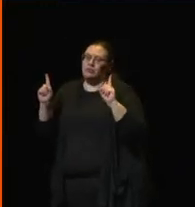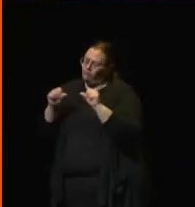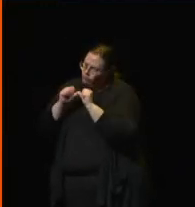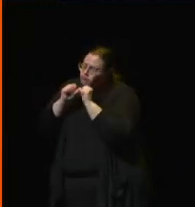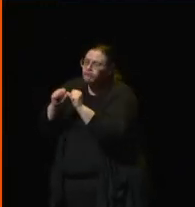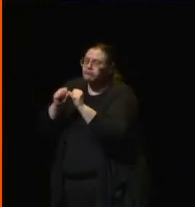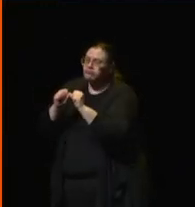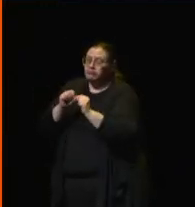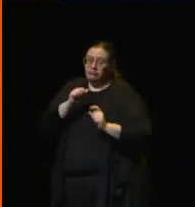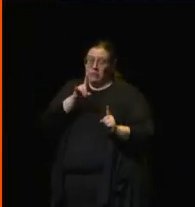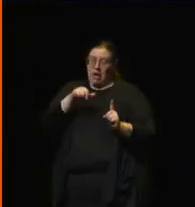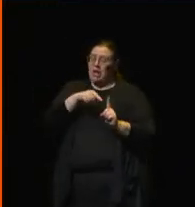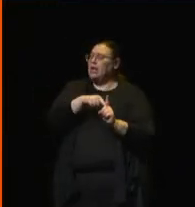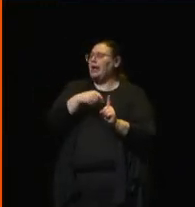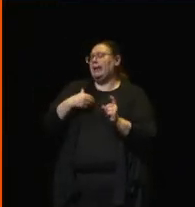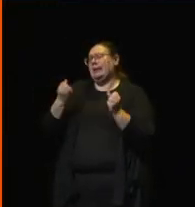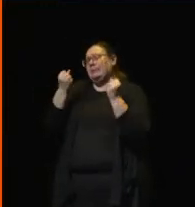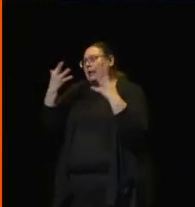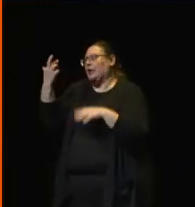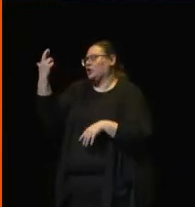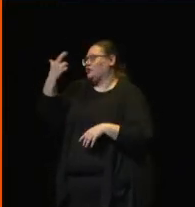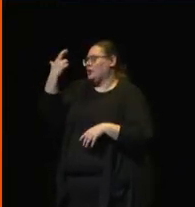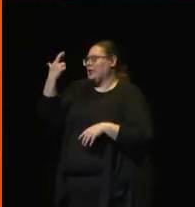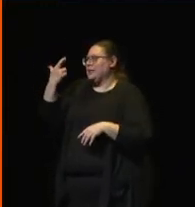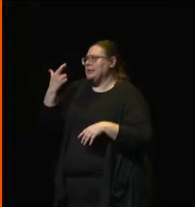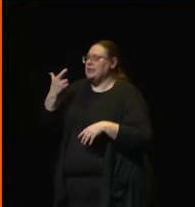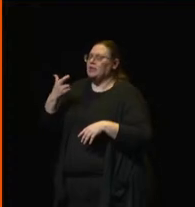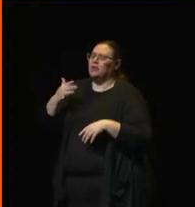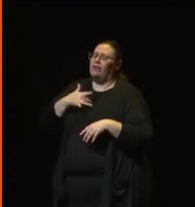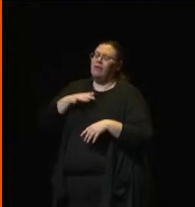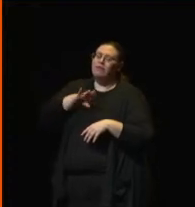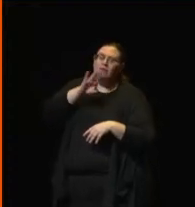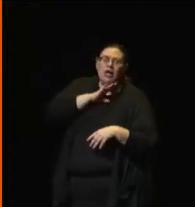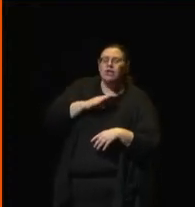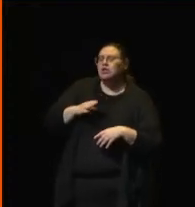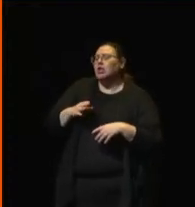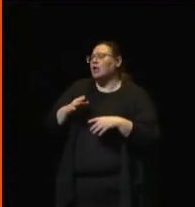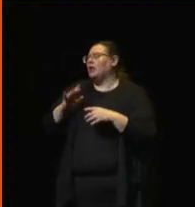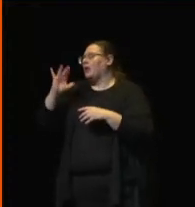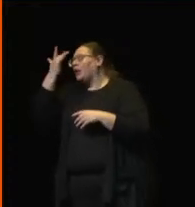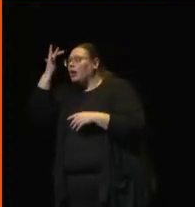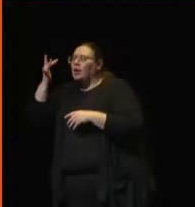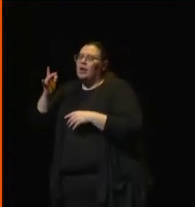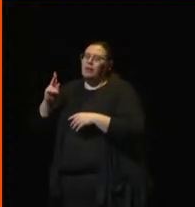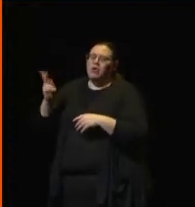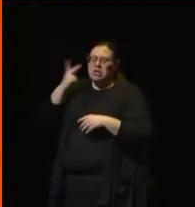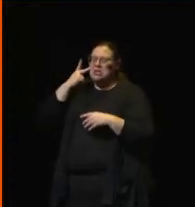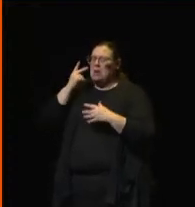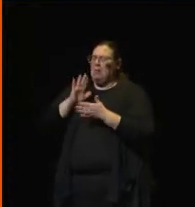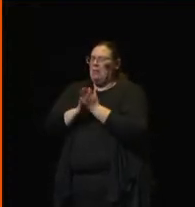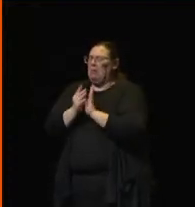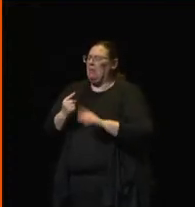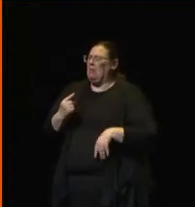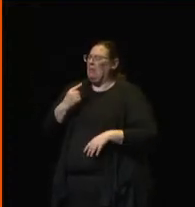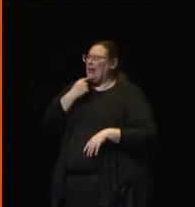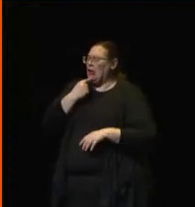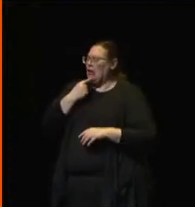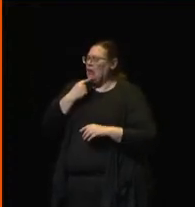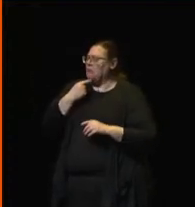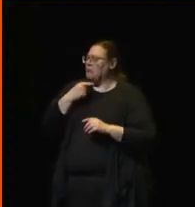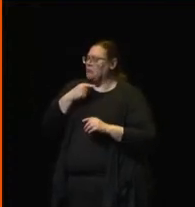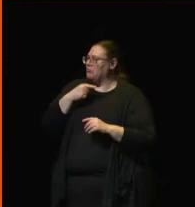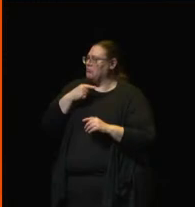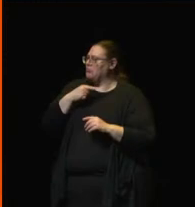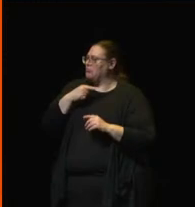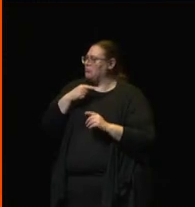Ady had more reason than most to let his frustration and exhaustion with politics harden into bitterness